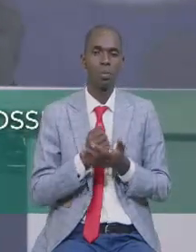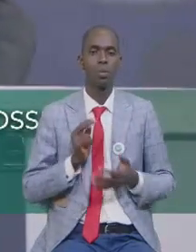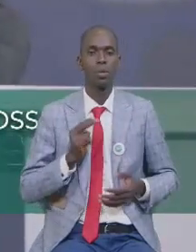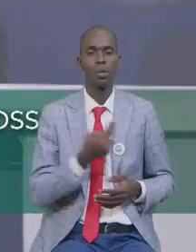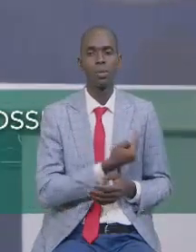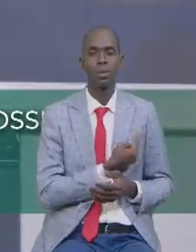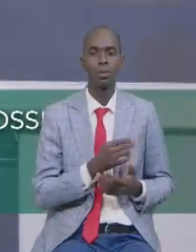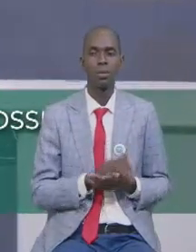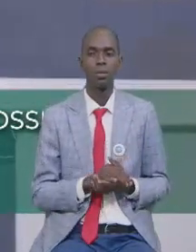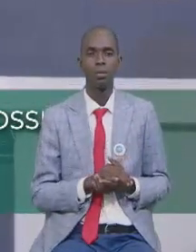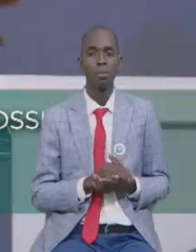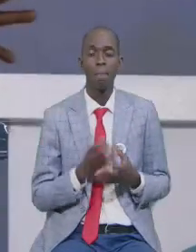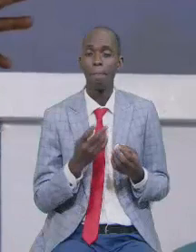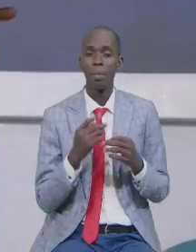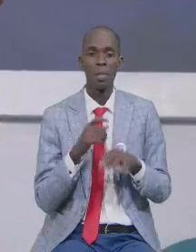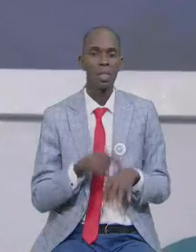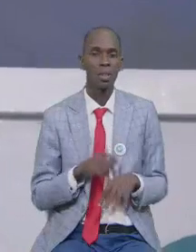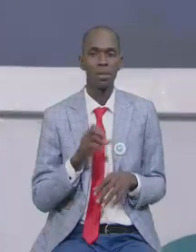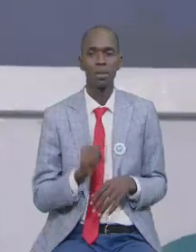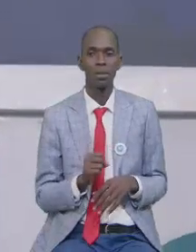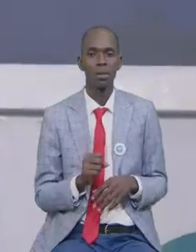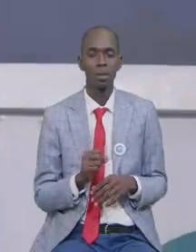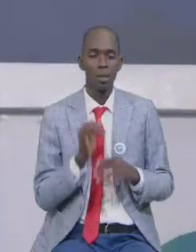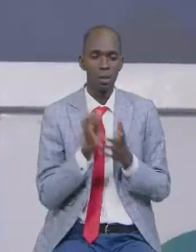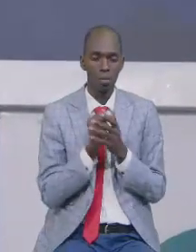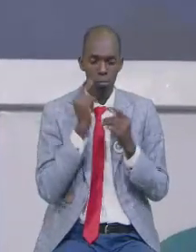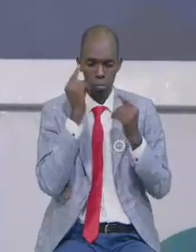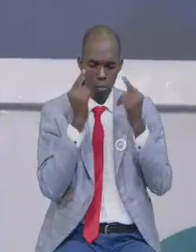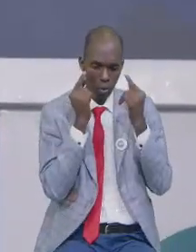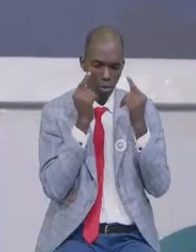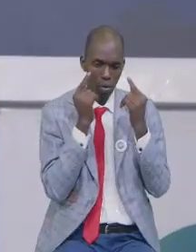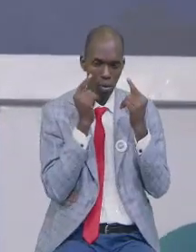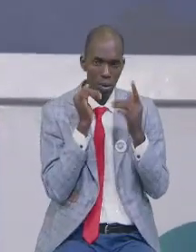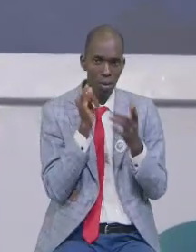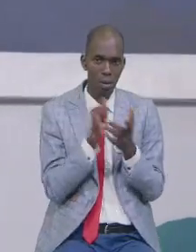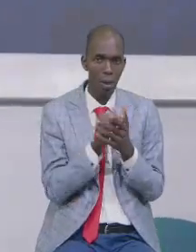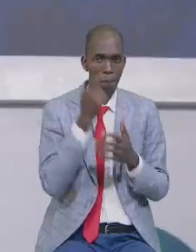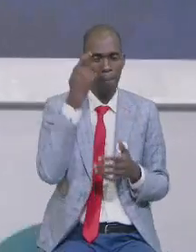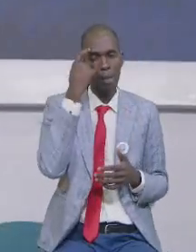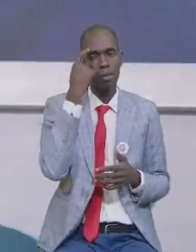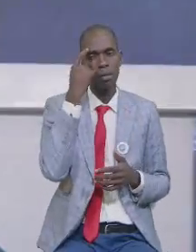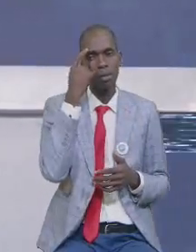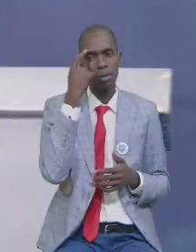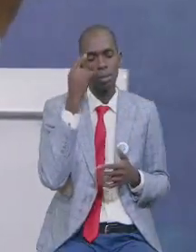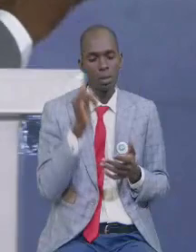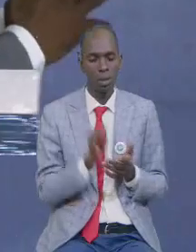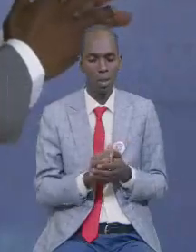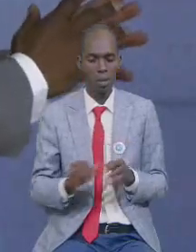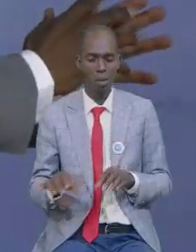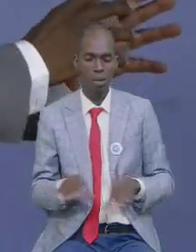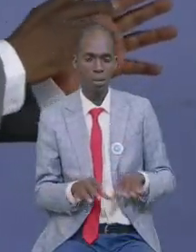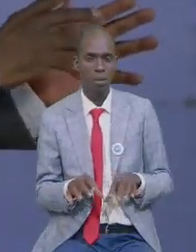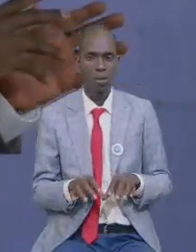Of times, that thought, that mind, that action,